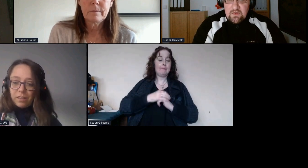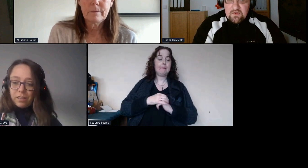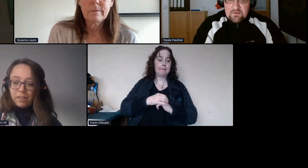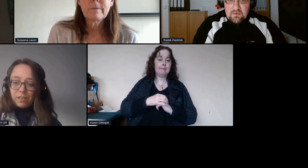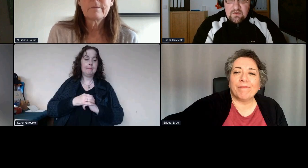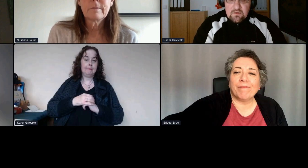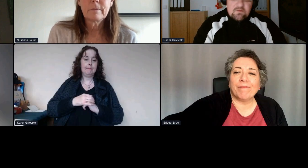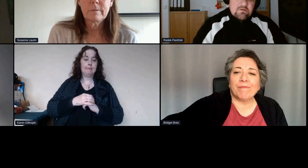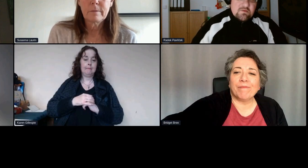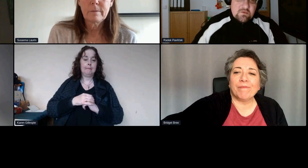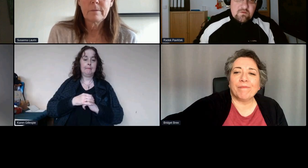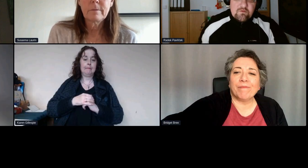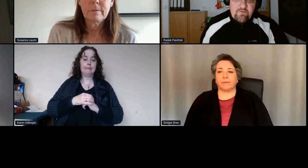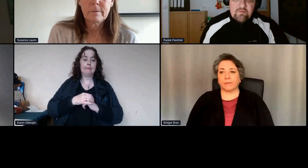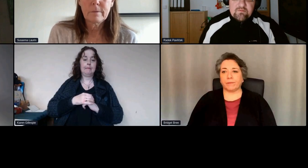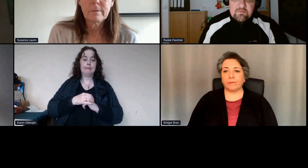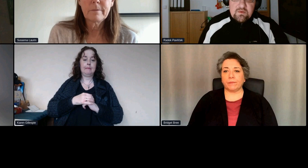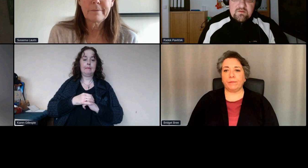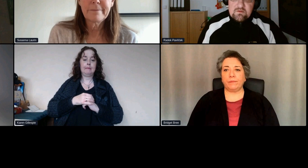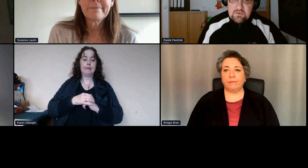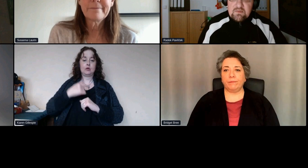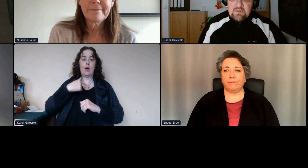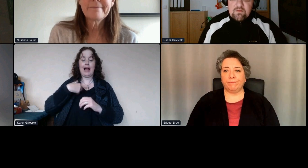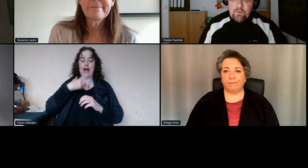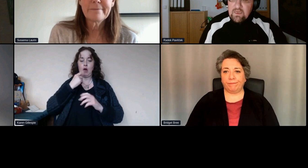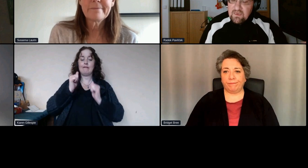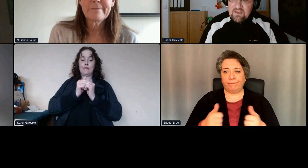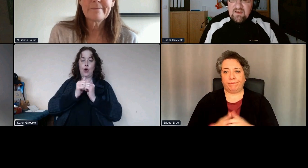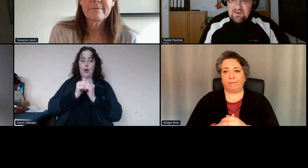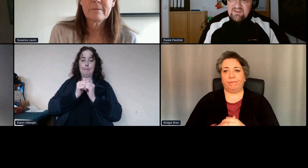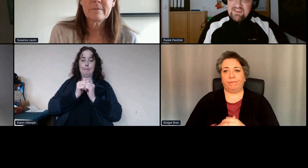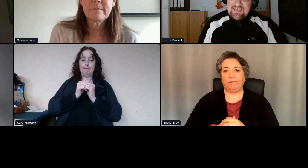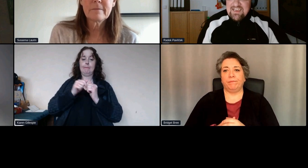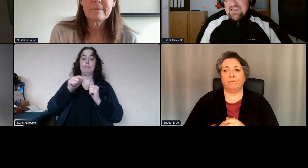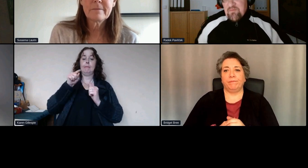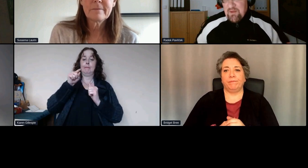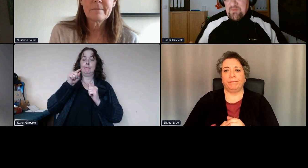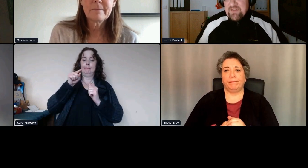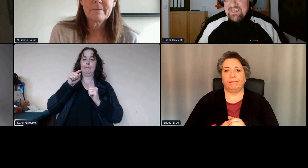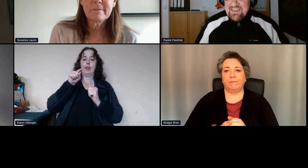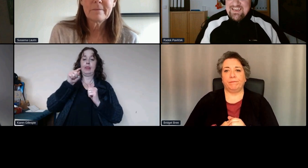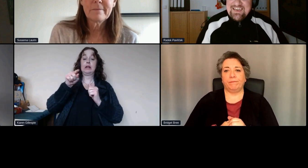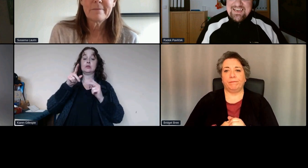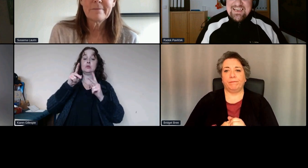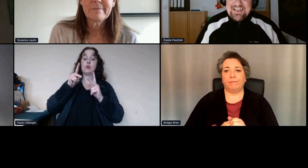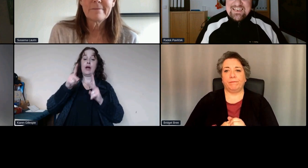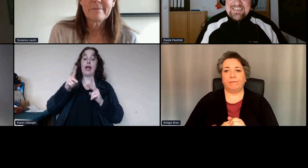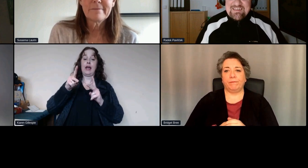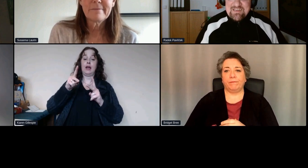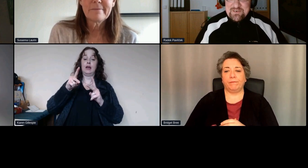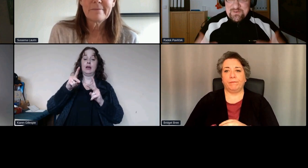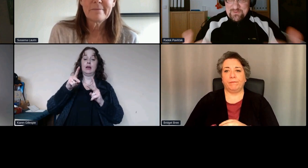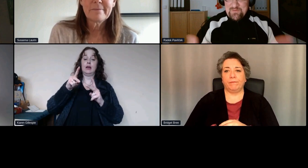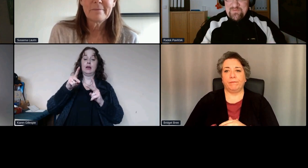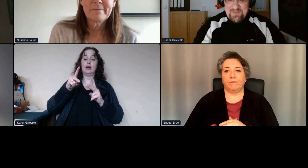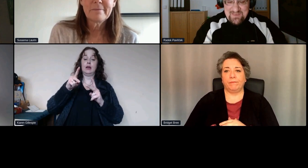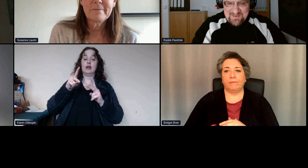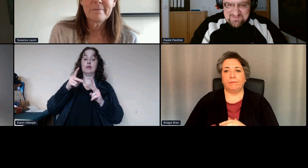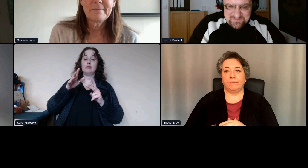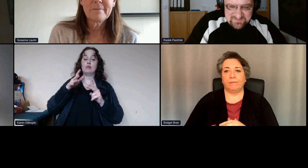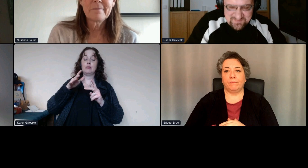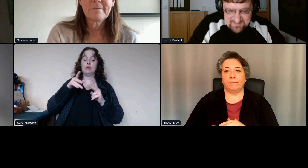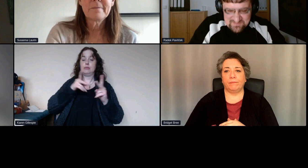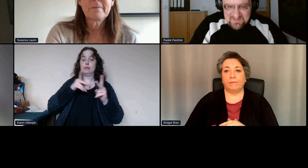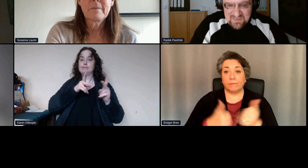I can just confirm this. That this way probably leads to